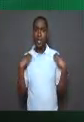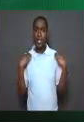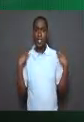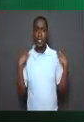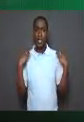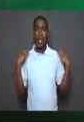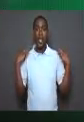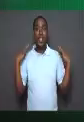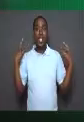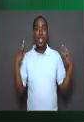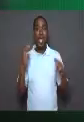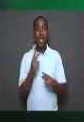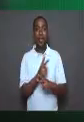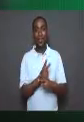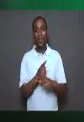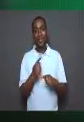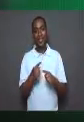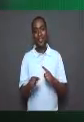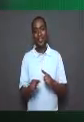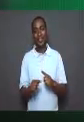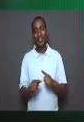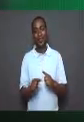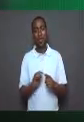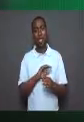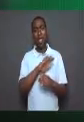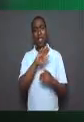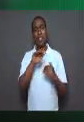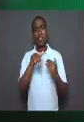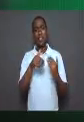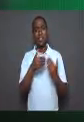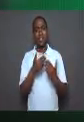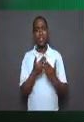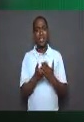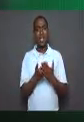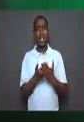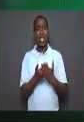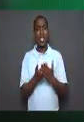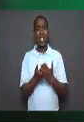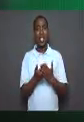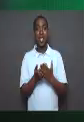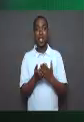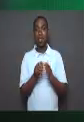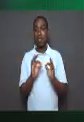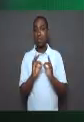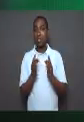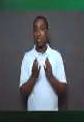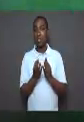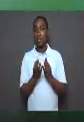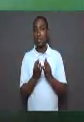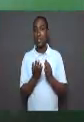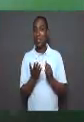health care, it can affect the overall well-being and security of a